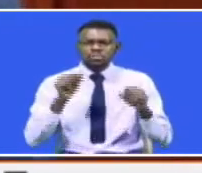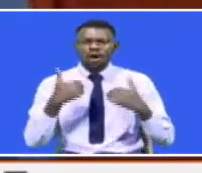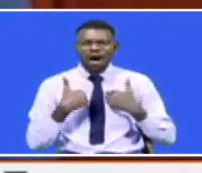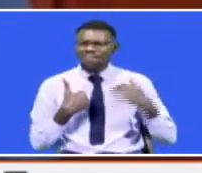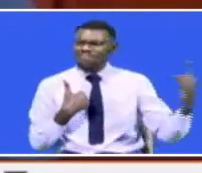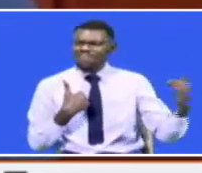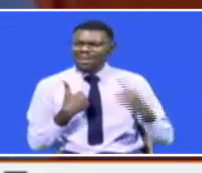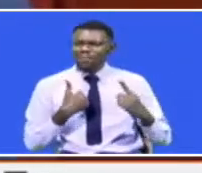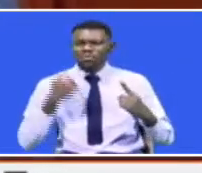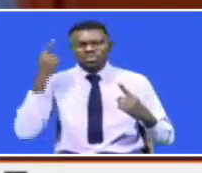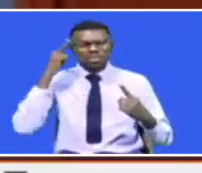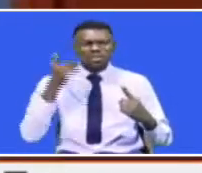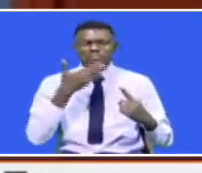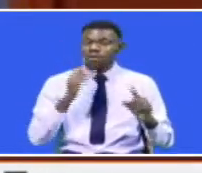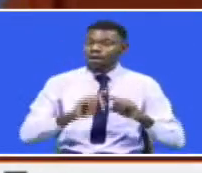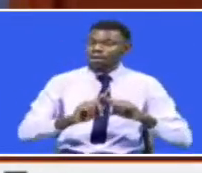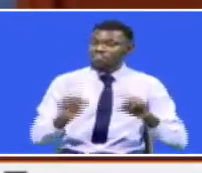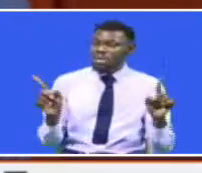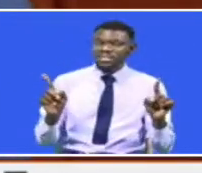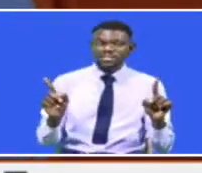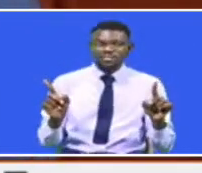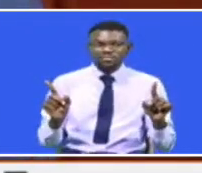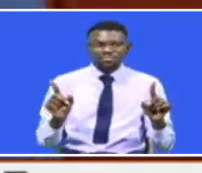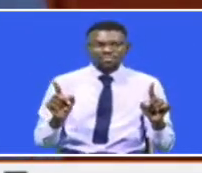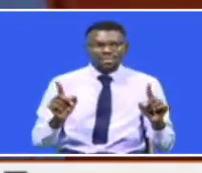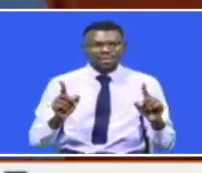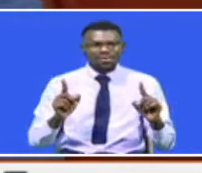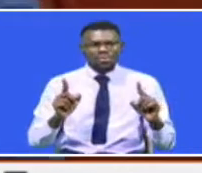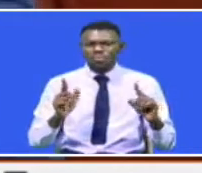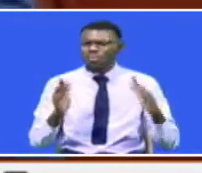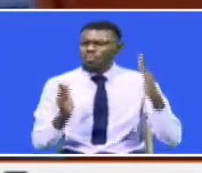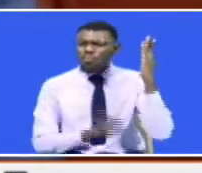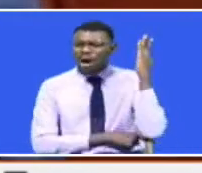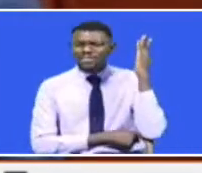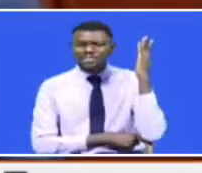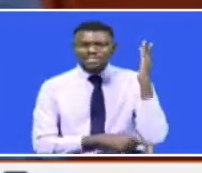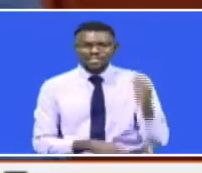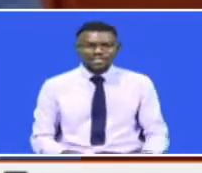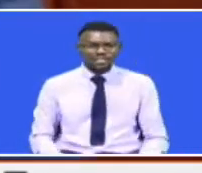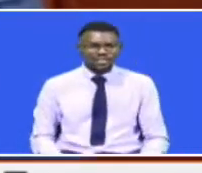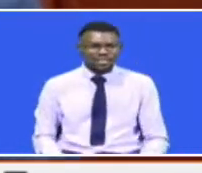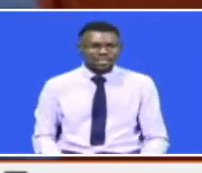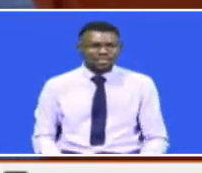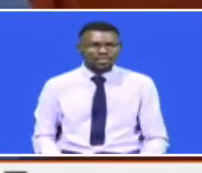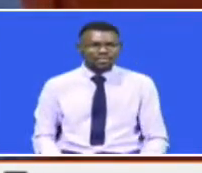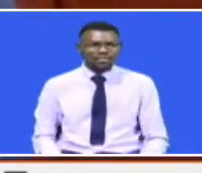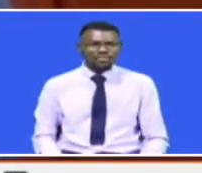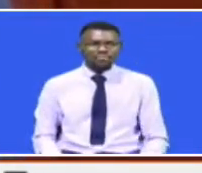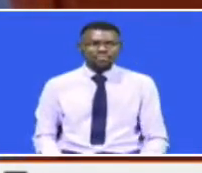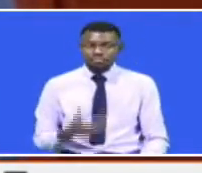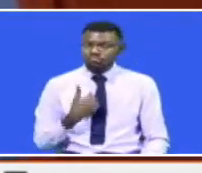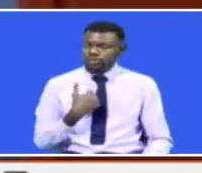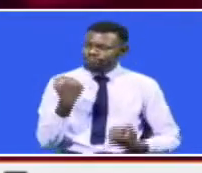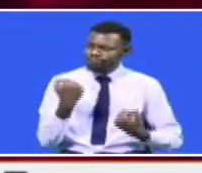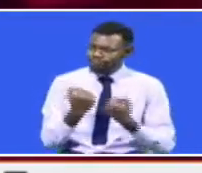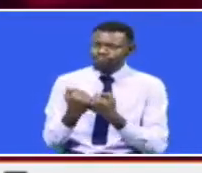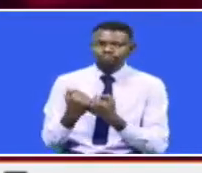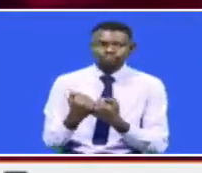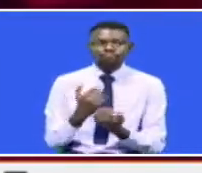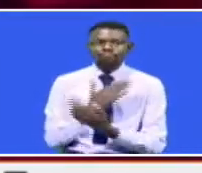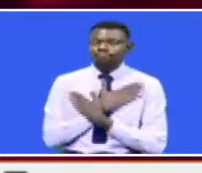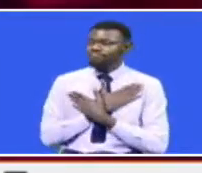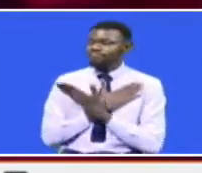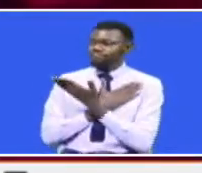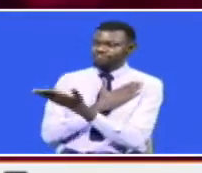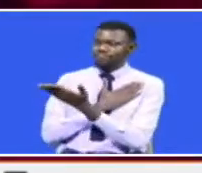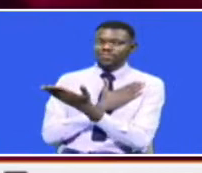she would be better, but now I think she is worse. That is why I didn't support the sentiments by my colleagues. To